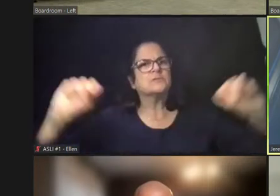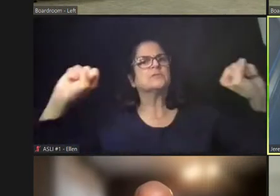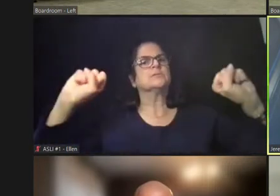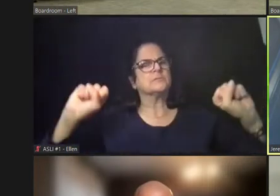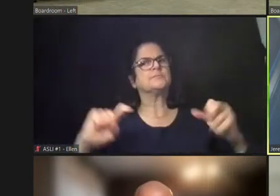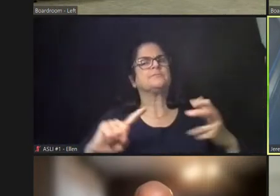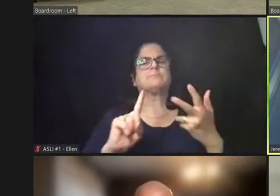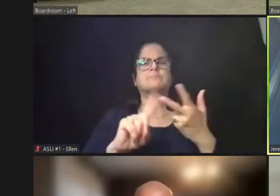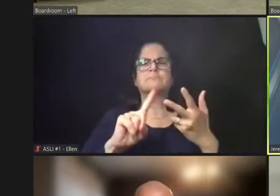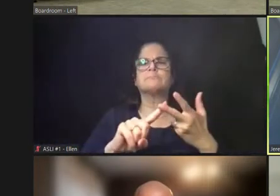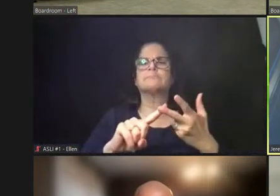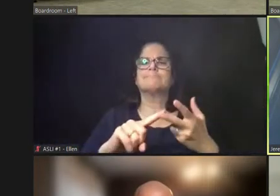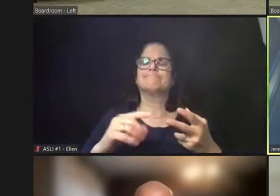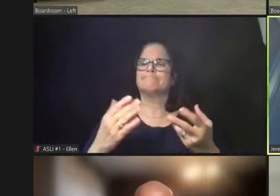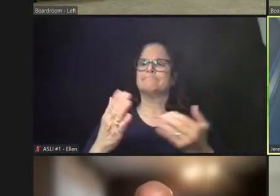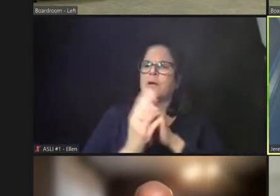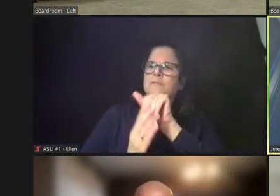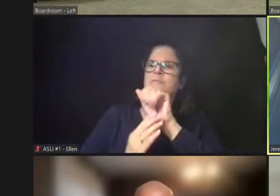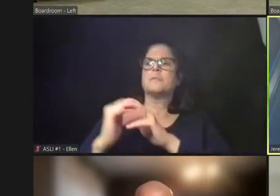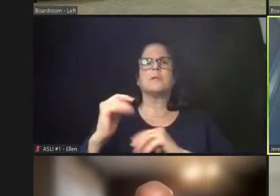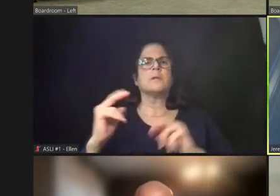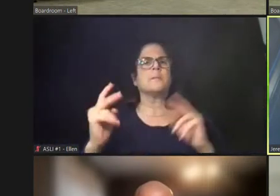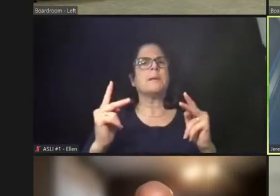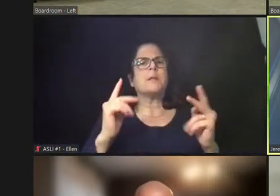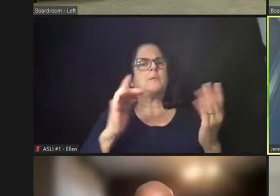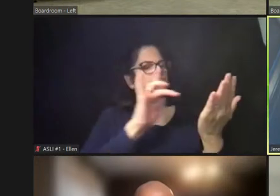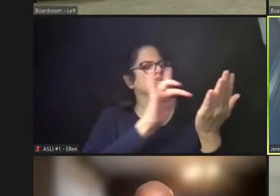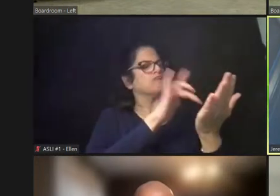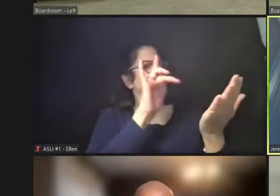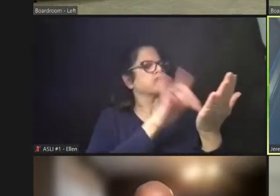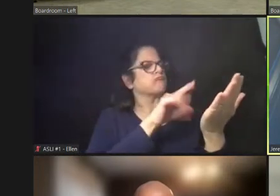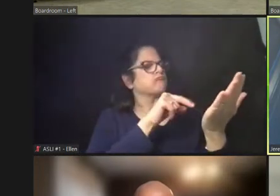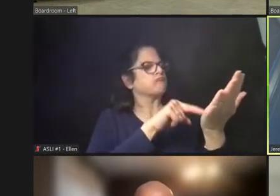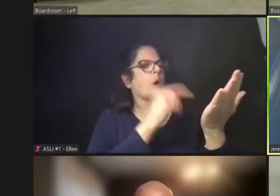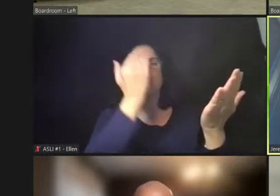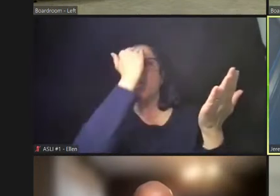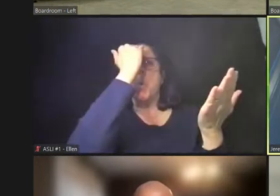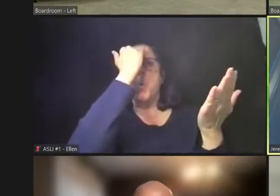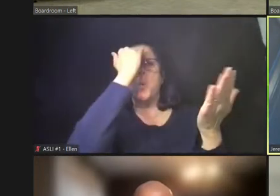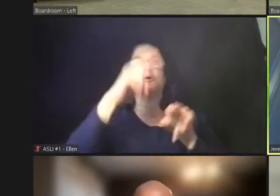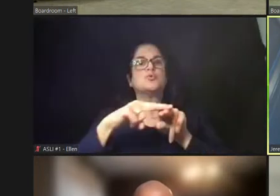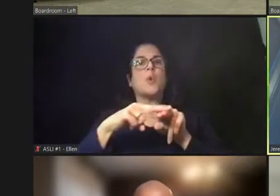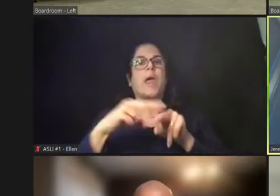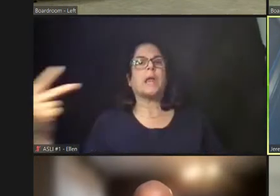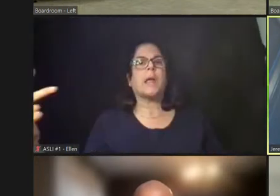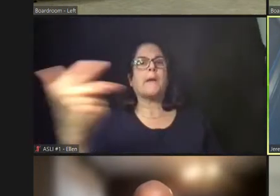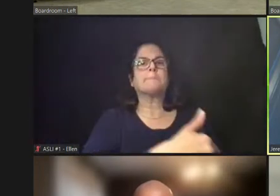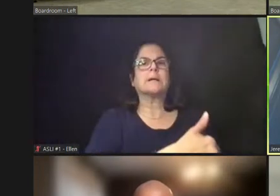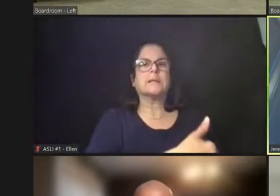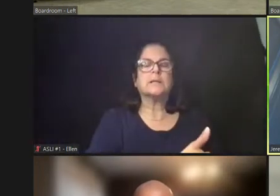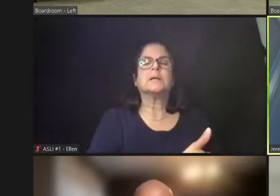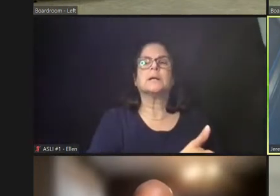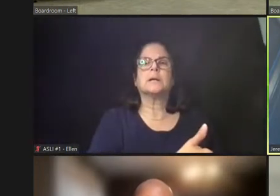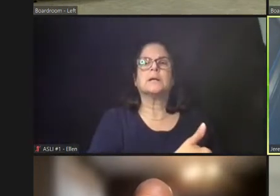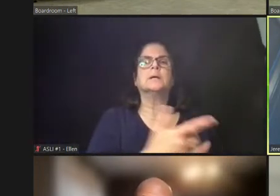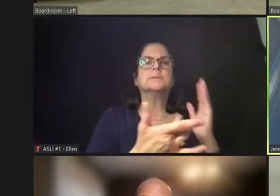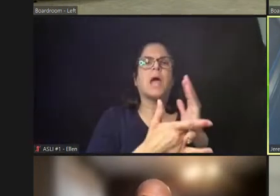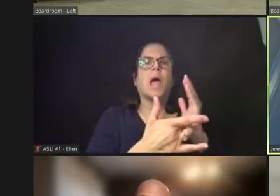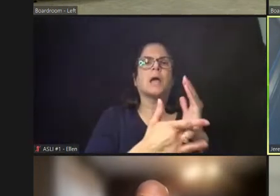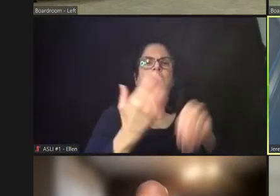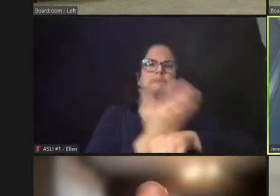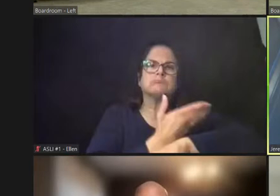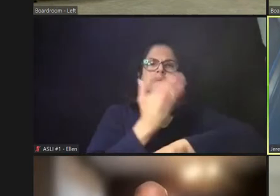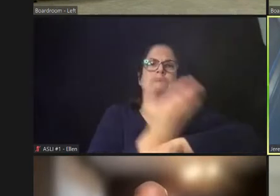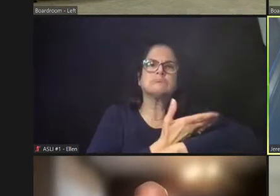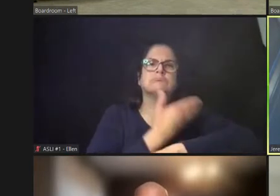to be able to understand when the trains are coming through technological improvements. You know, in focusing on our workforce,